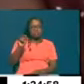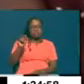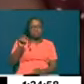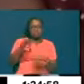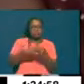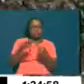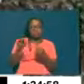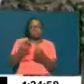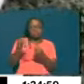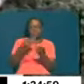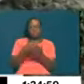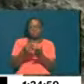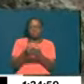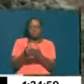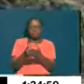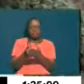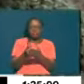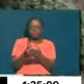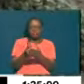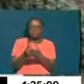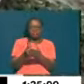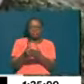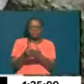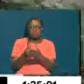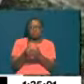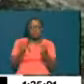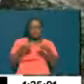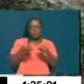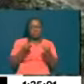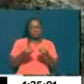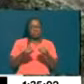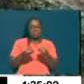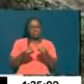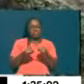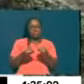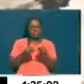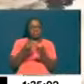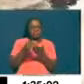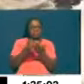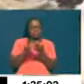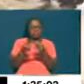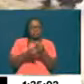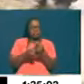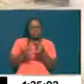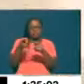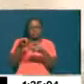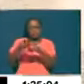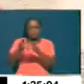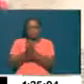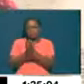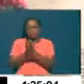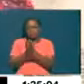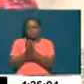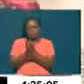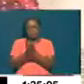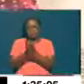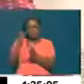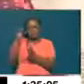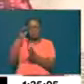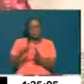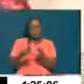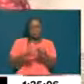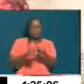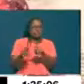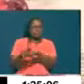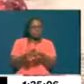million shillings. Kahuho claims they had agreed she takes rent from 6 stalls and the politician 6 as well. But after they